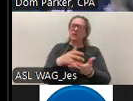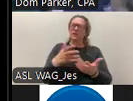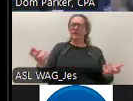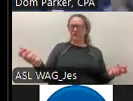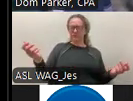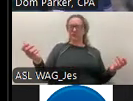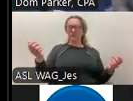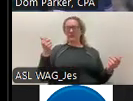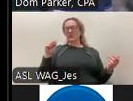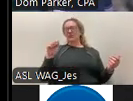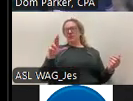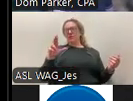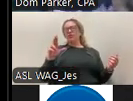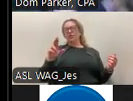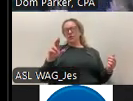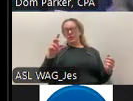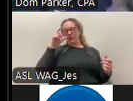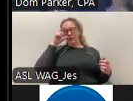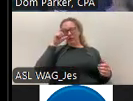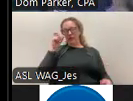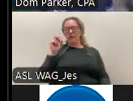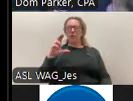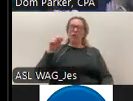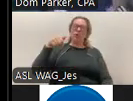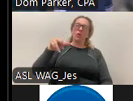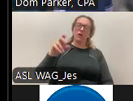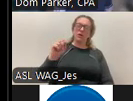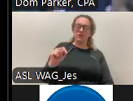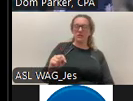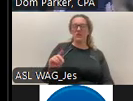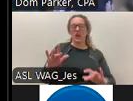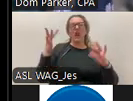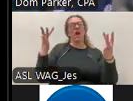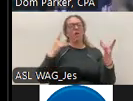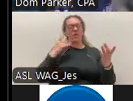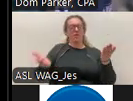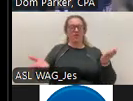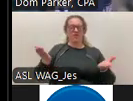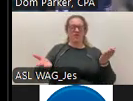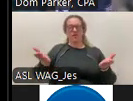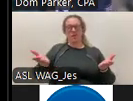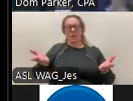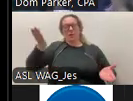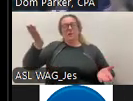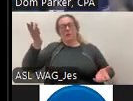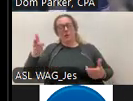in AR glasses? Or what would this look like on a Quest, which is noticeably lighter? So how do we have these